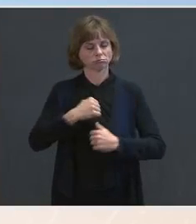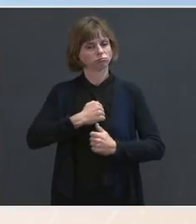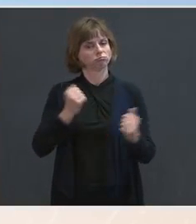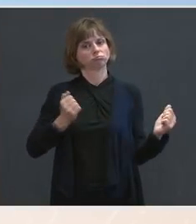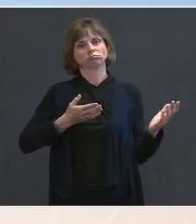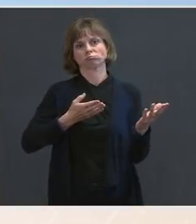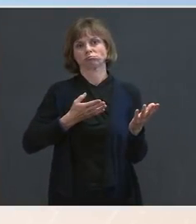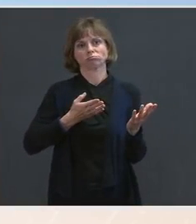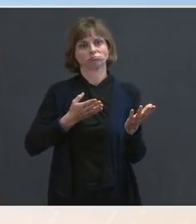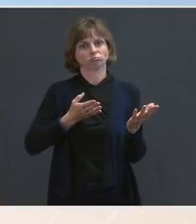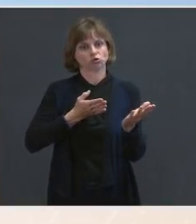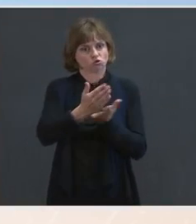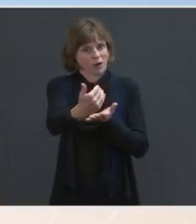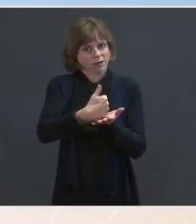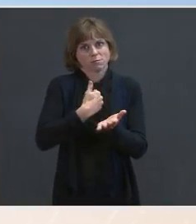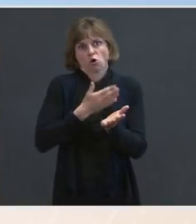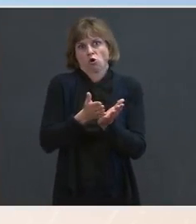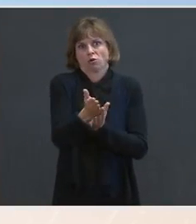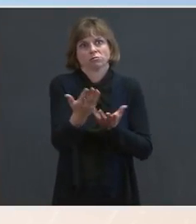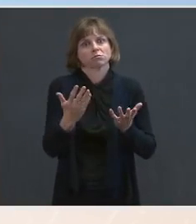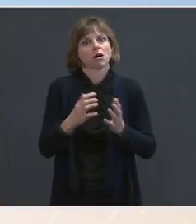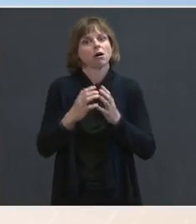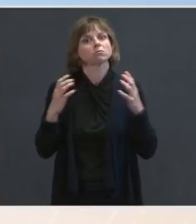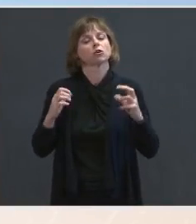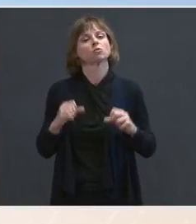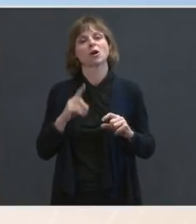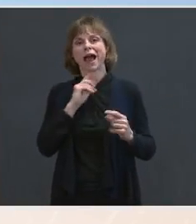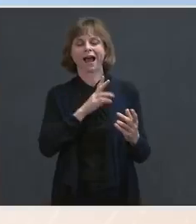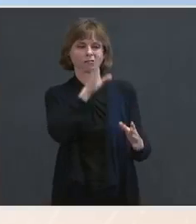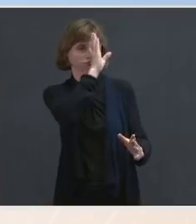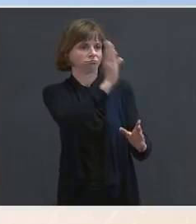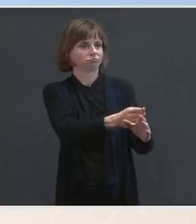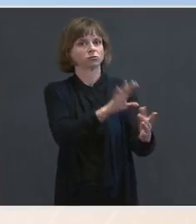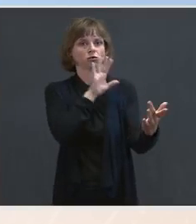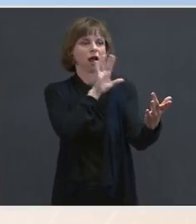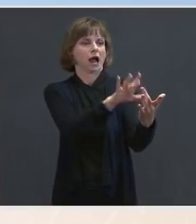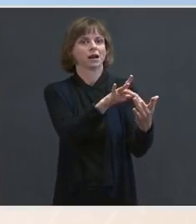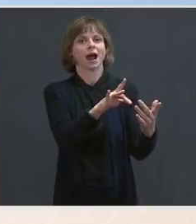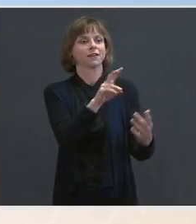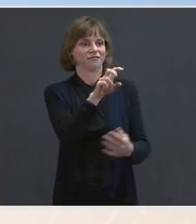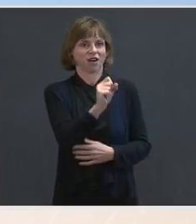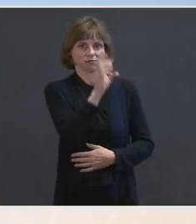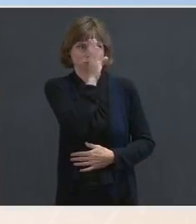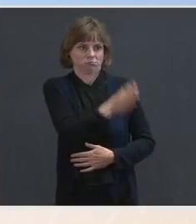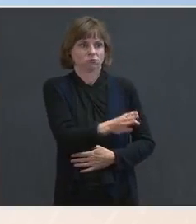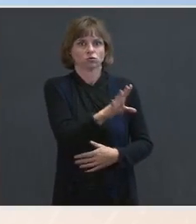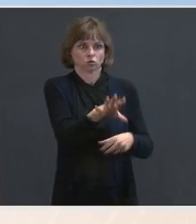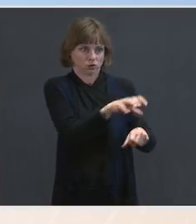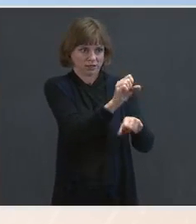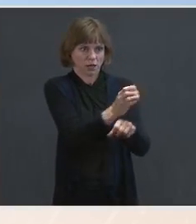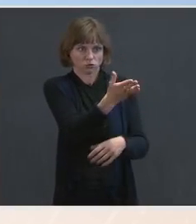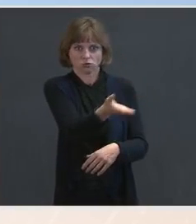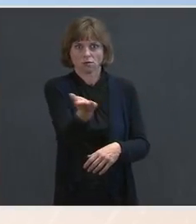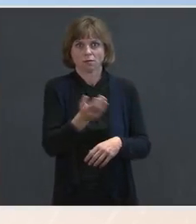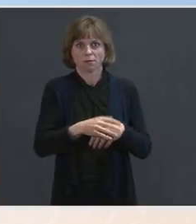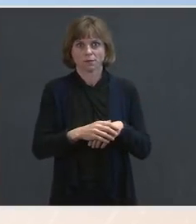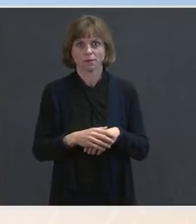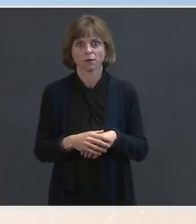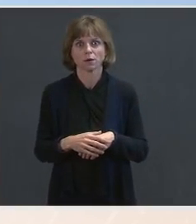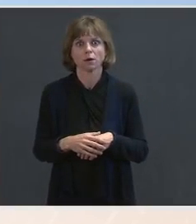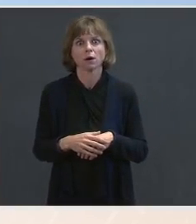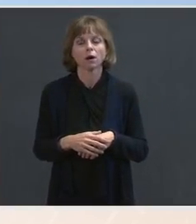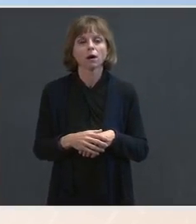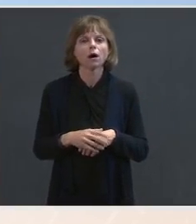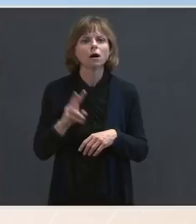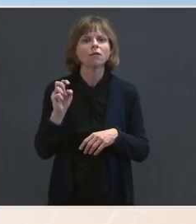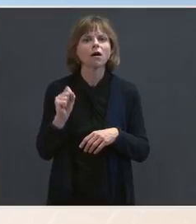veterans directly to schedule them. Are there examples of overlap too, where veterans are maybe going